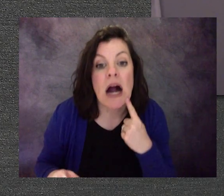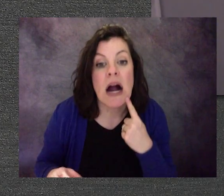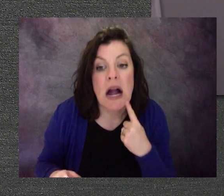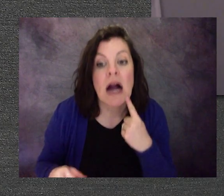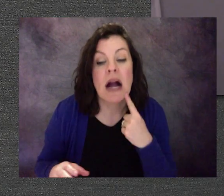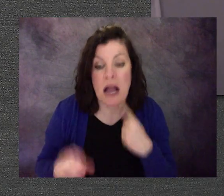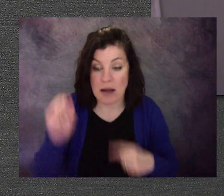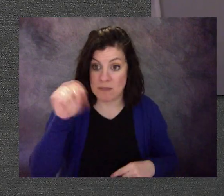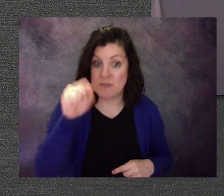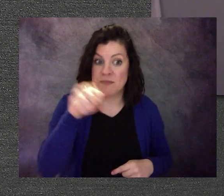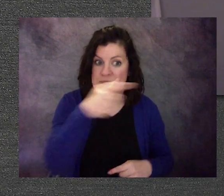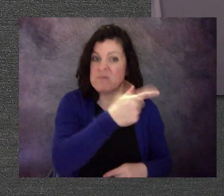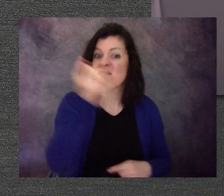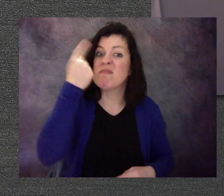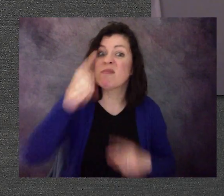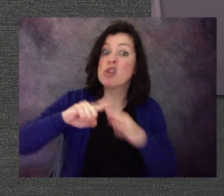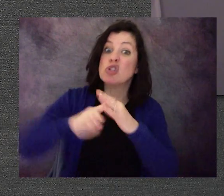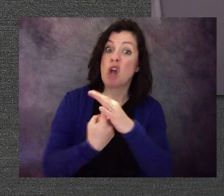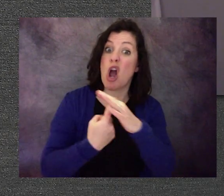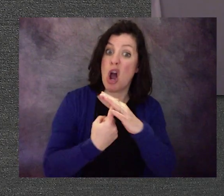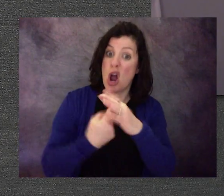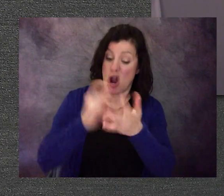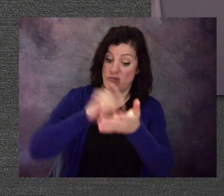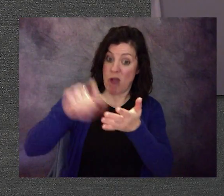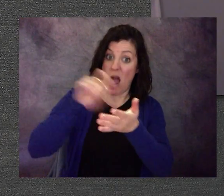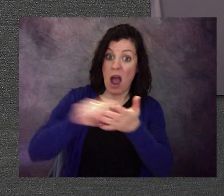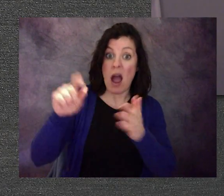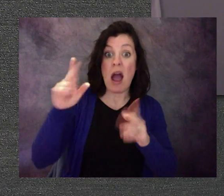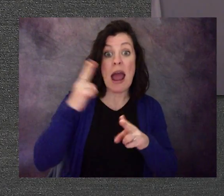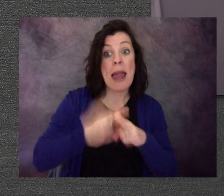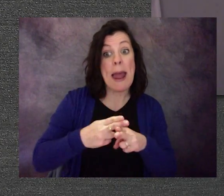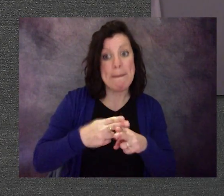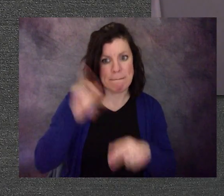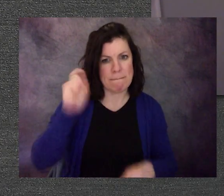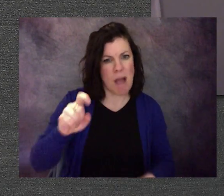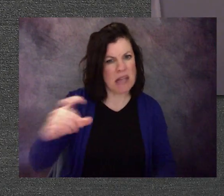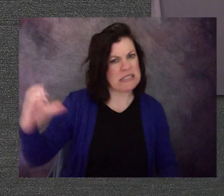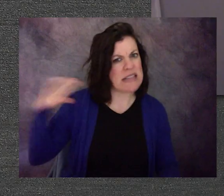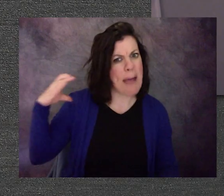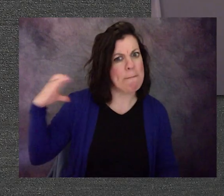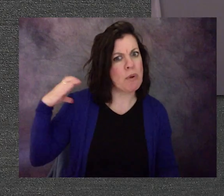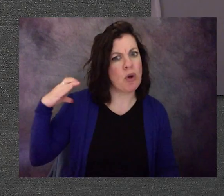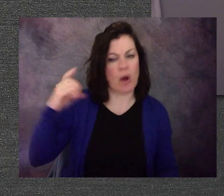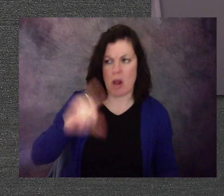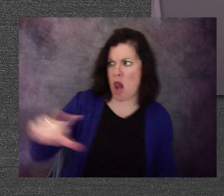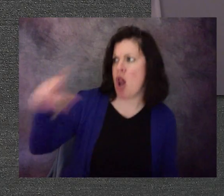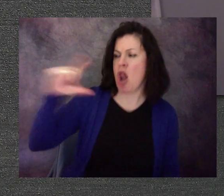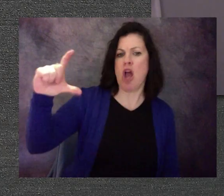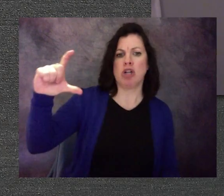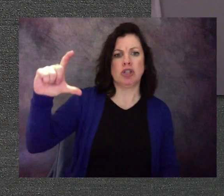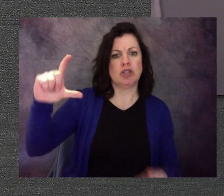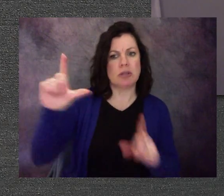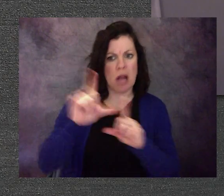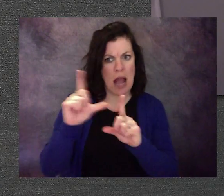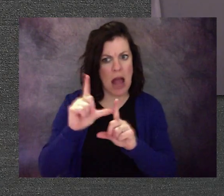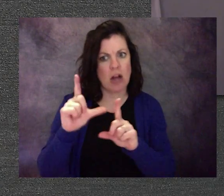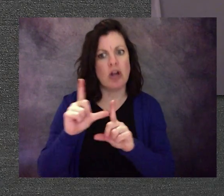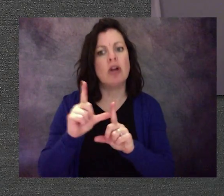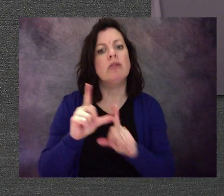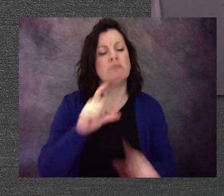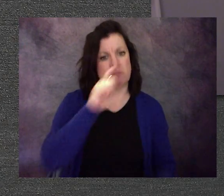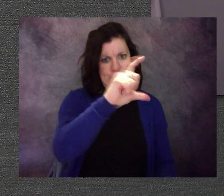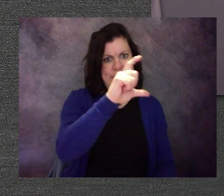a big letter. Can you make your hands nice and big, a big capital letter? And then the rest of your name is